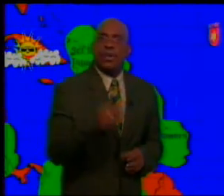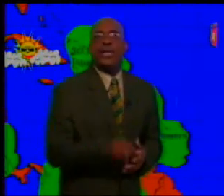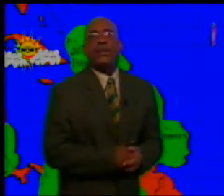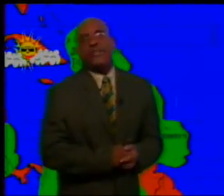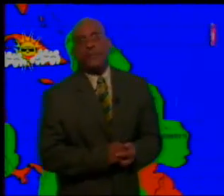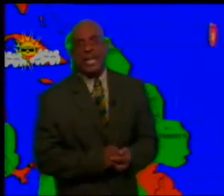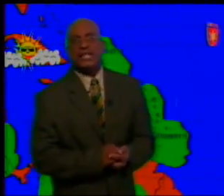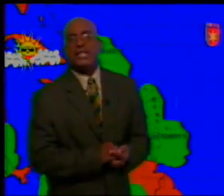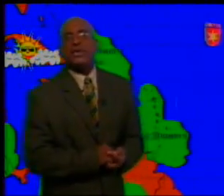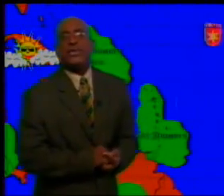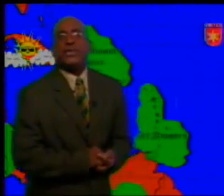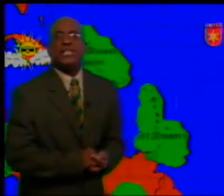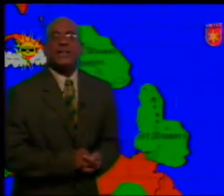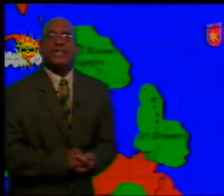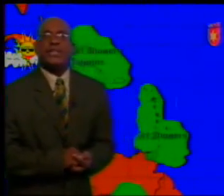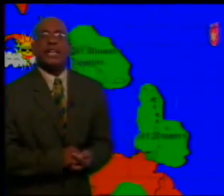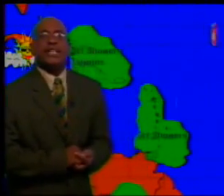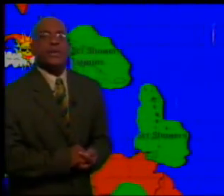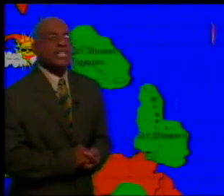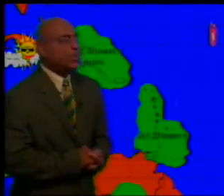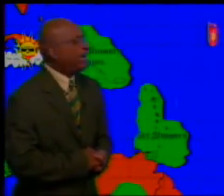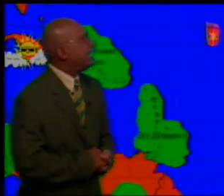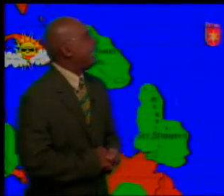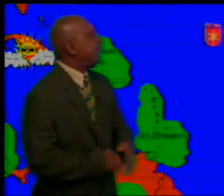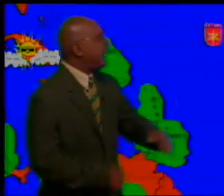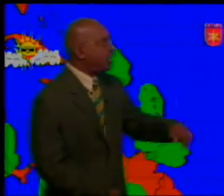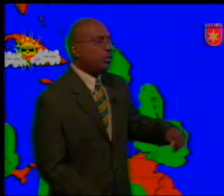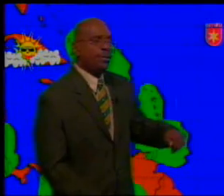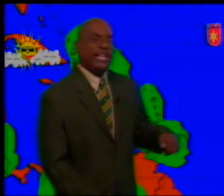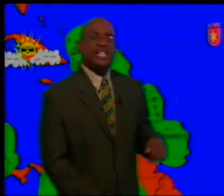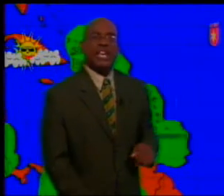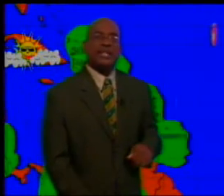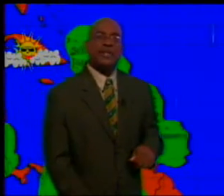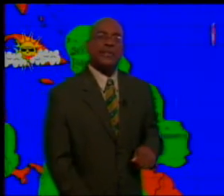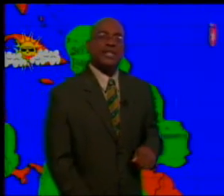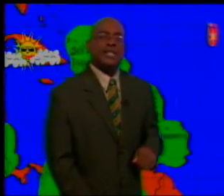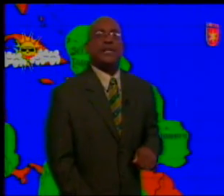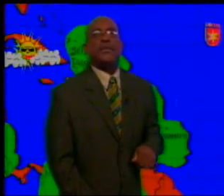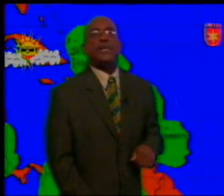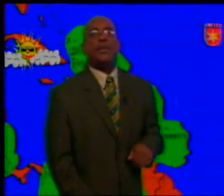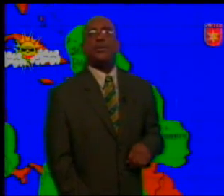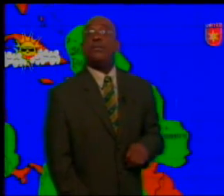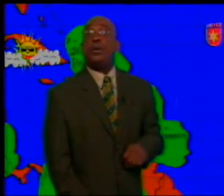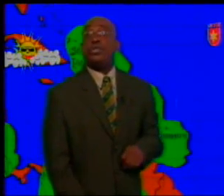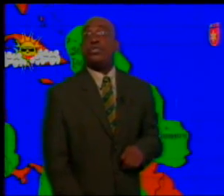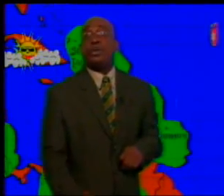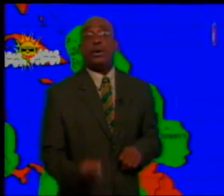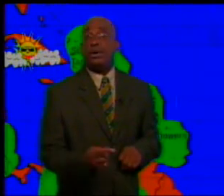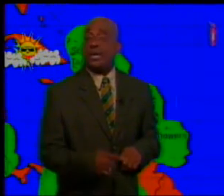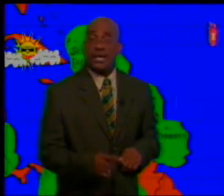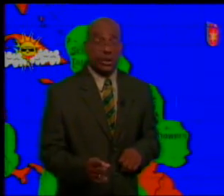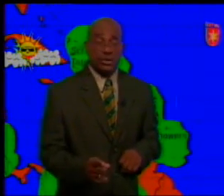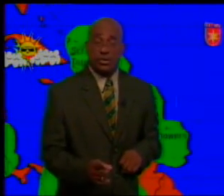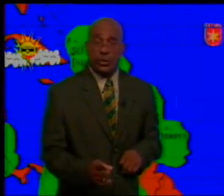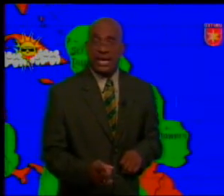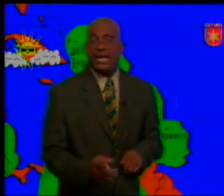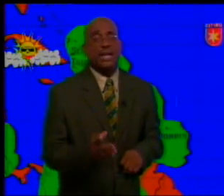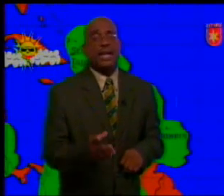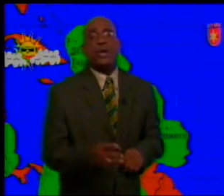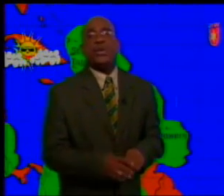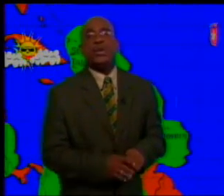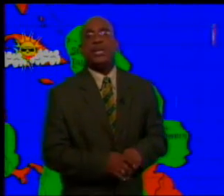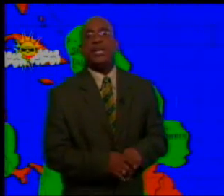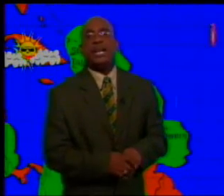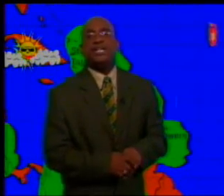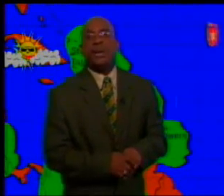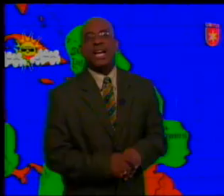the tropical wave presently around 37, 38 degrees west, that is going to be injecting a fairly significant amount of moisture around towards the weekend,